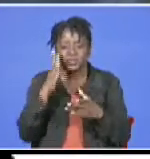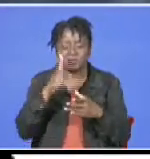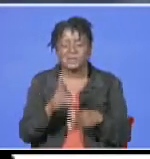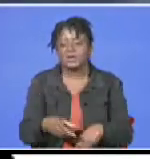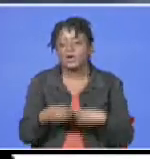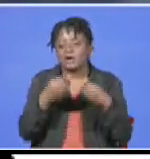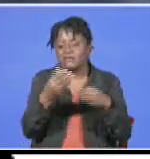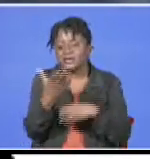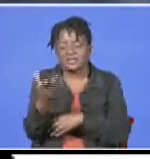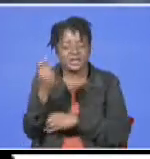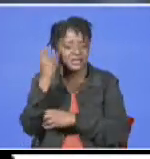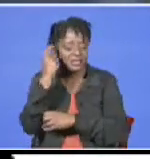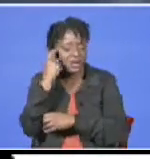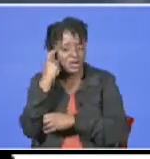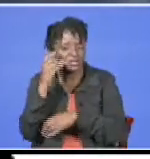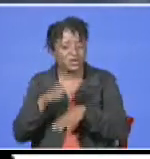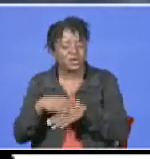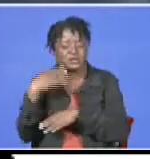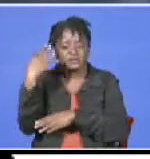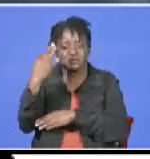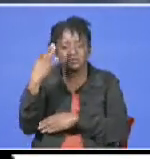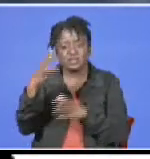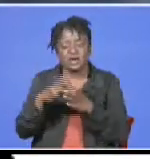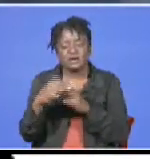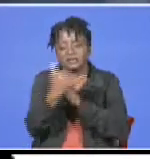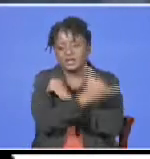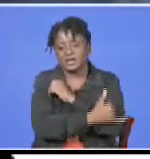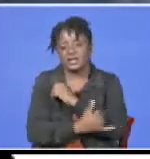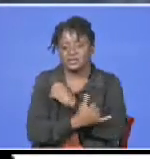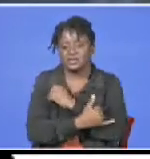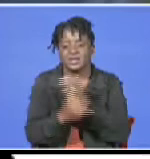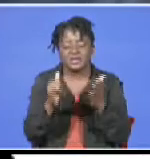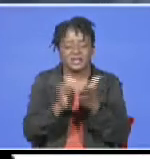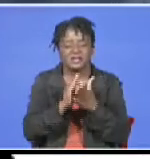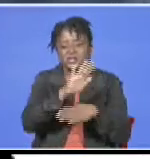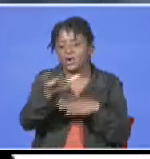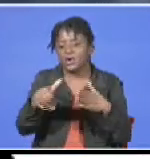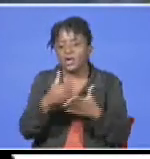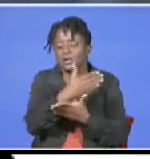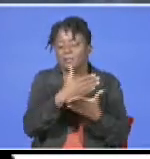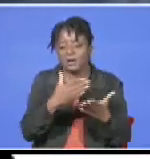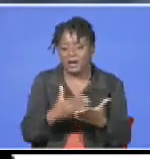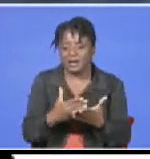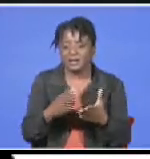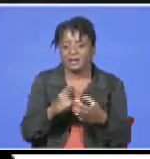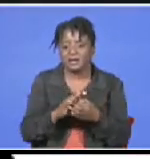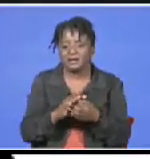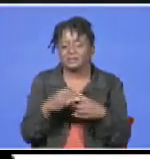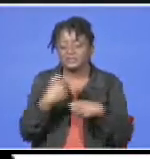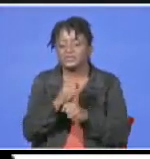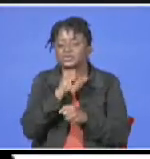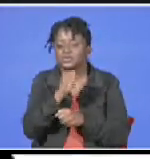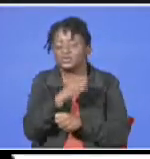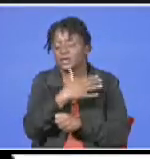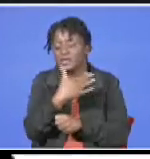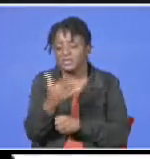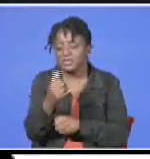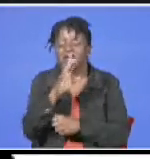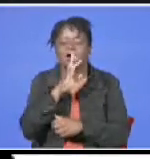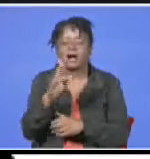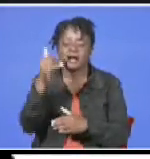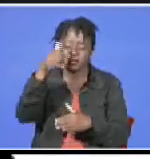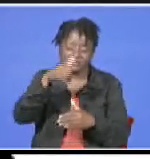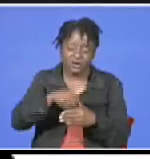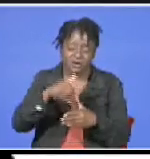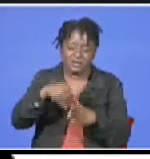offering their thoughts on the future of the country. And so that's all part and parcel of ensuring that they are